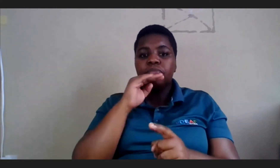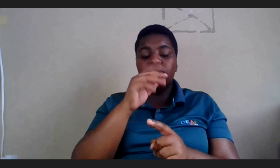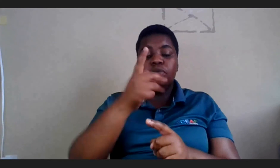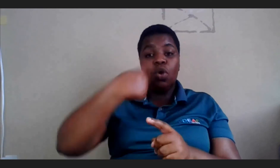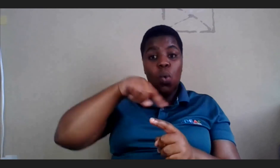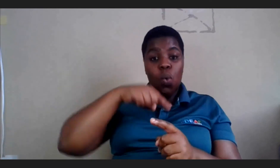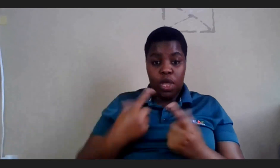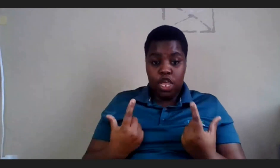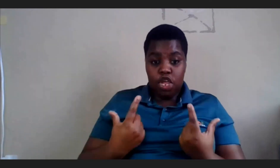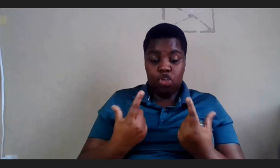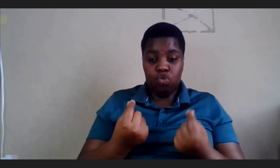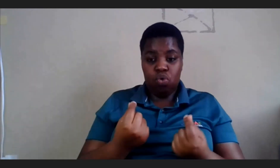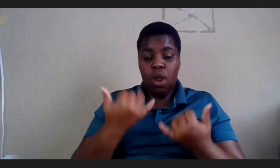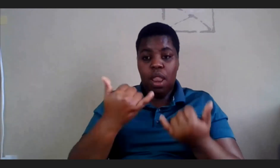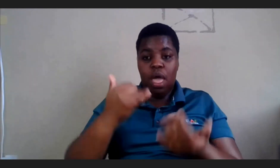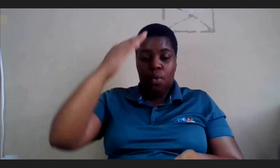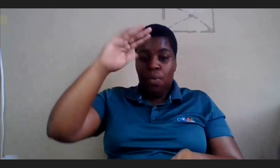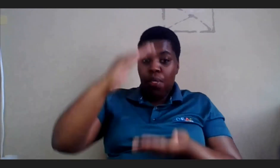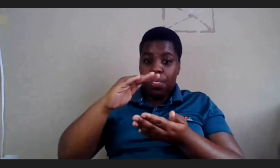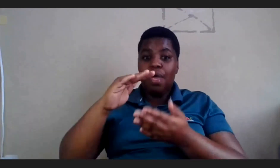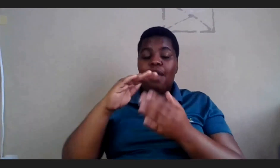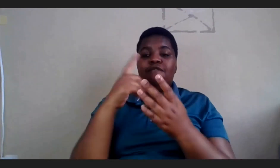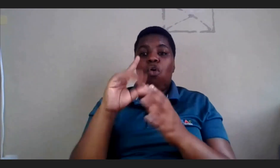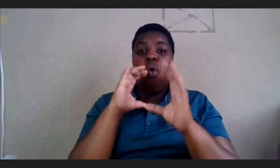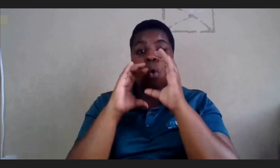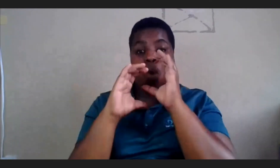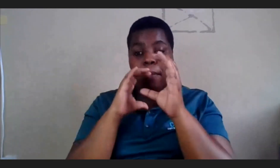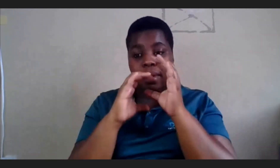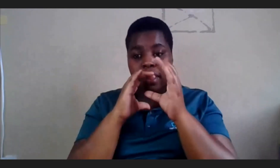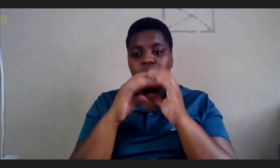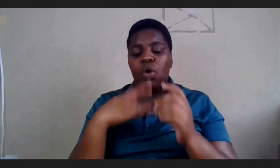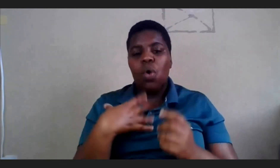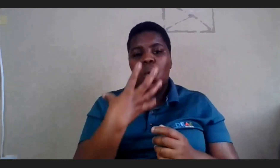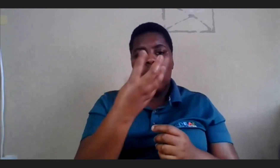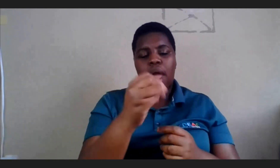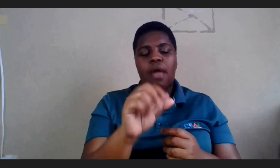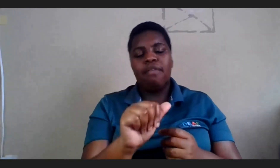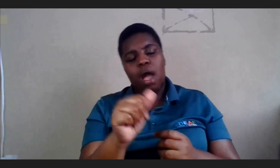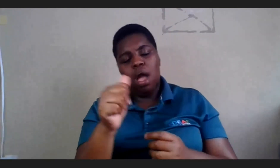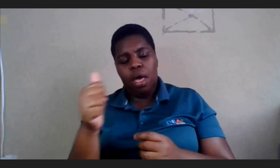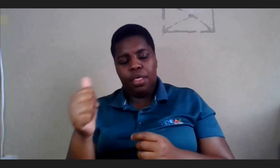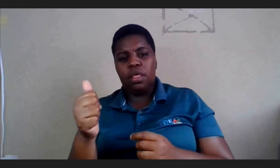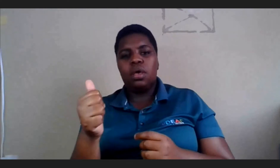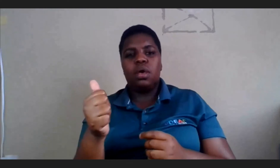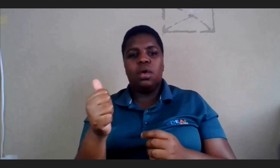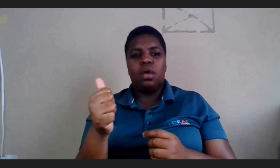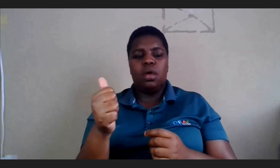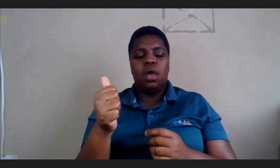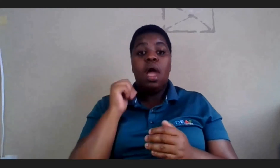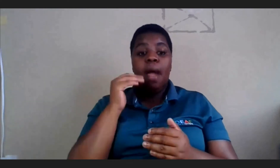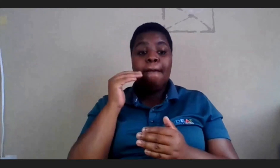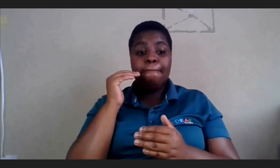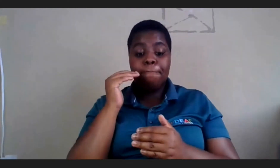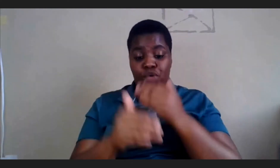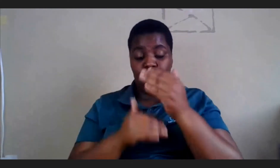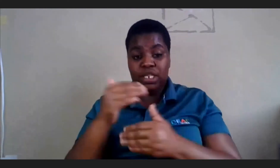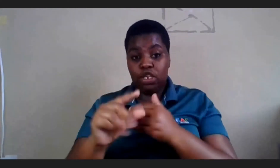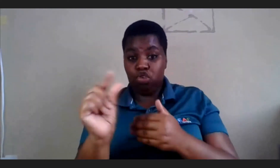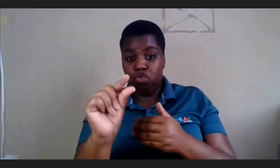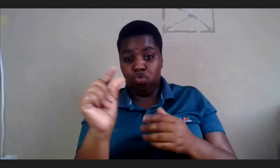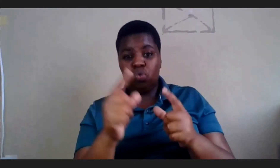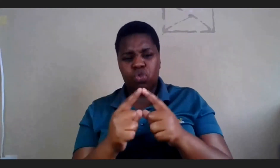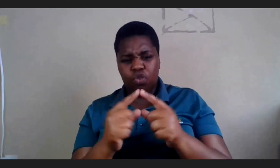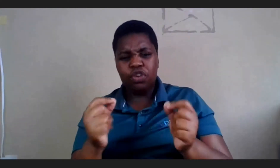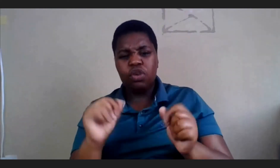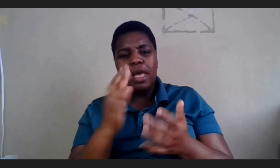to reduce the cost to communicate, there is also a process underway to look at